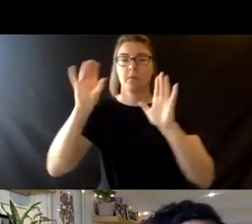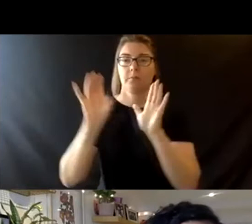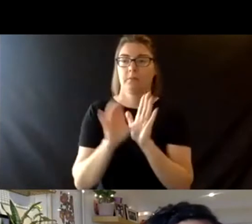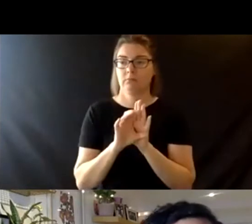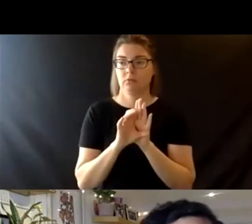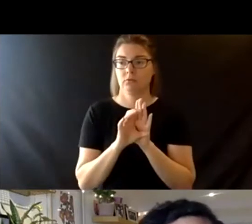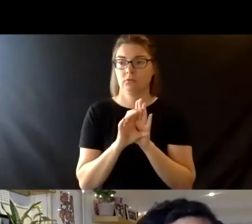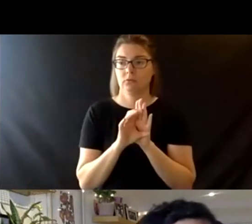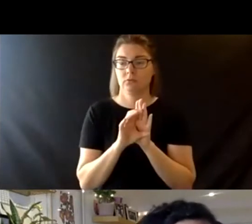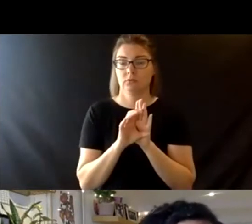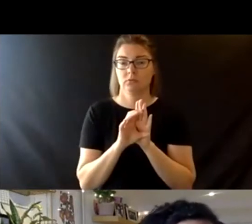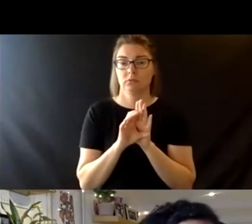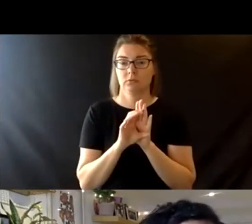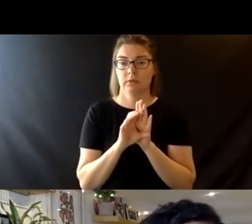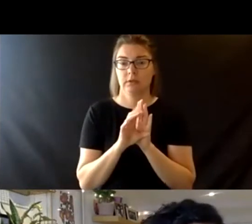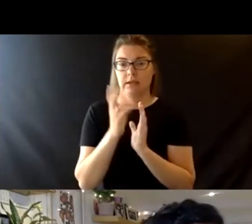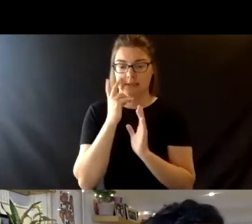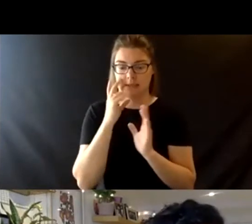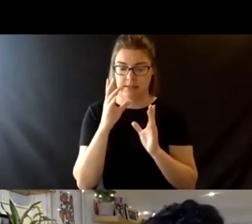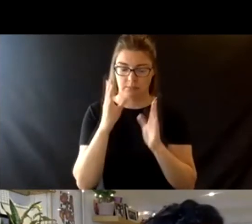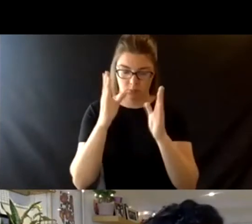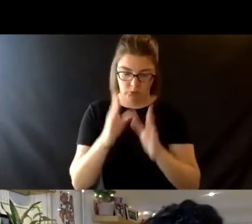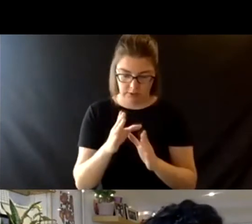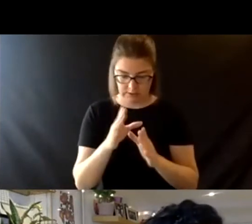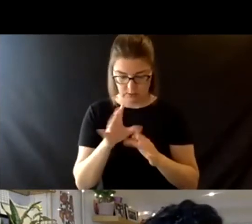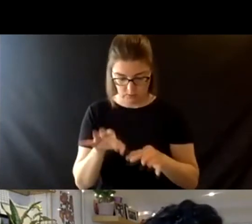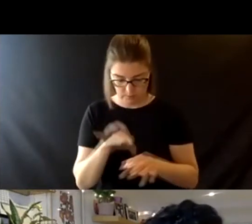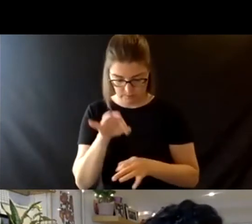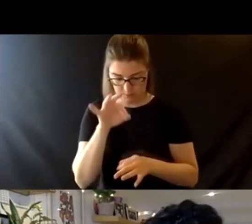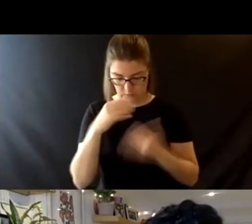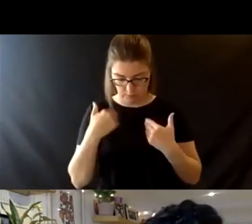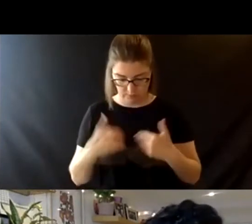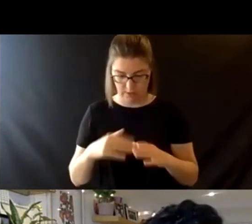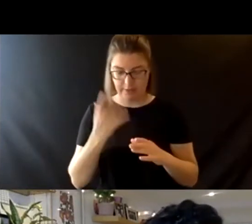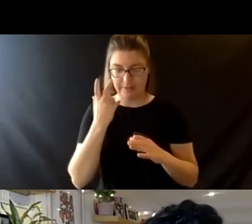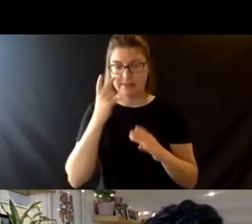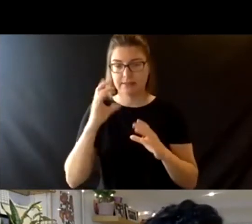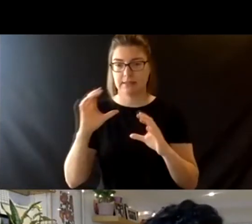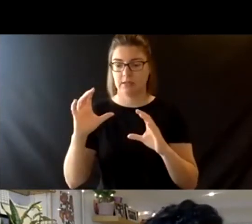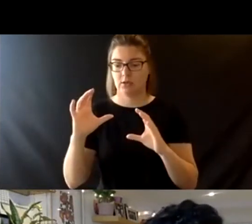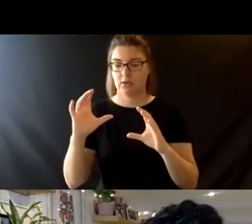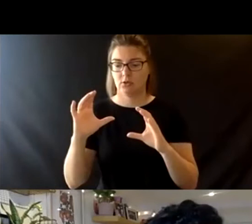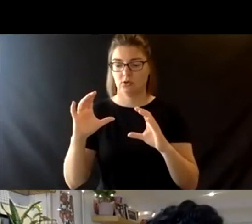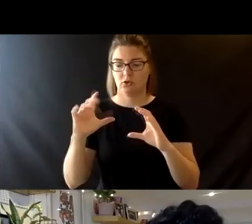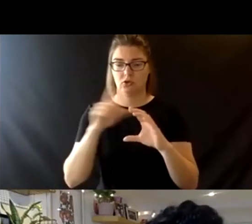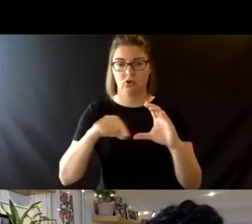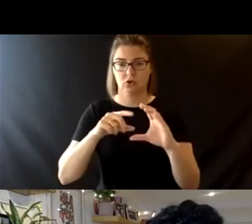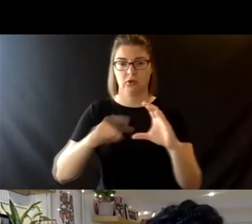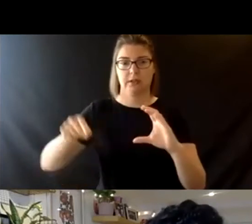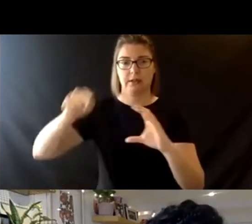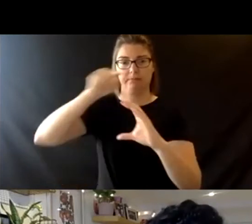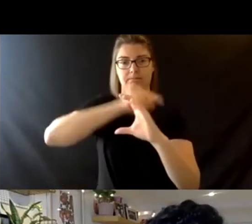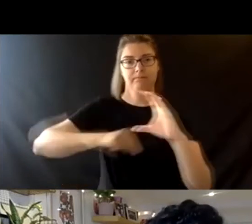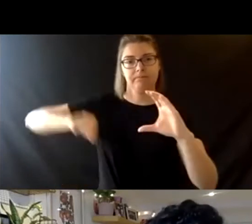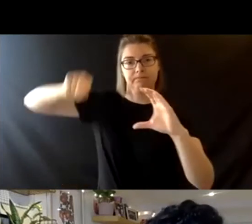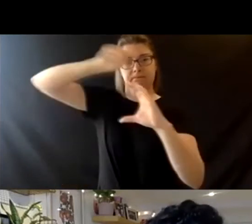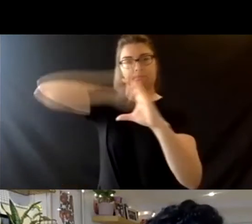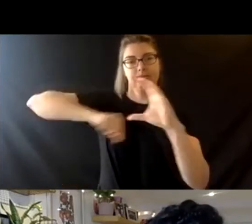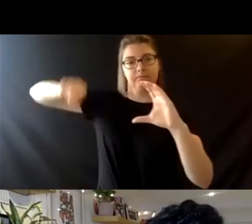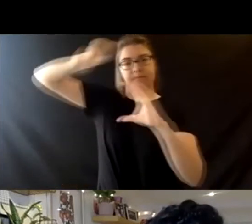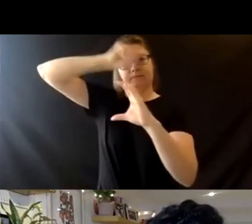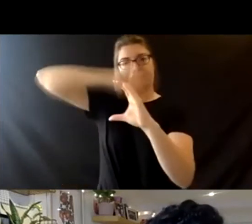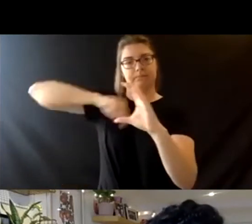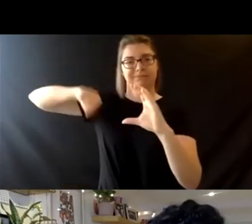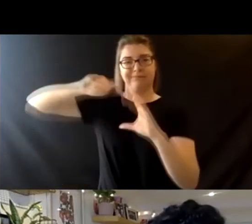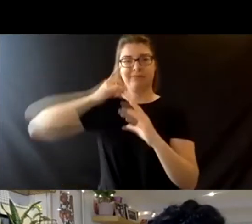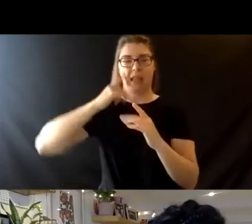person, a spirit, a body, and then all of these different circles that just go around it, like spiraling